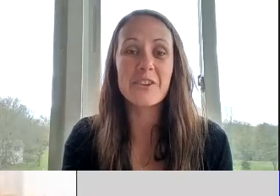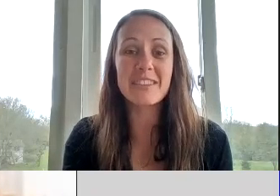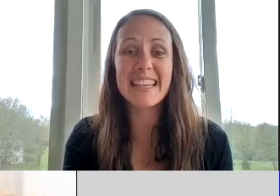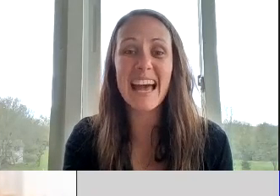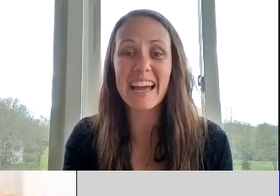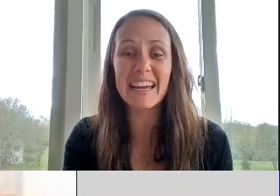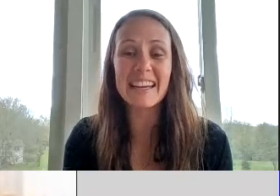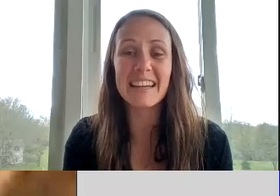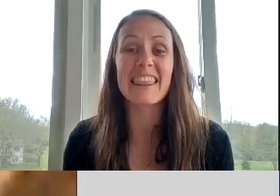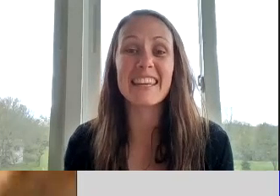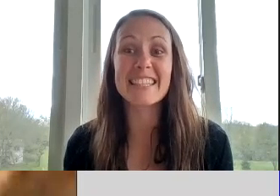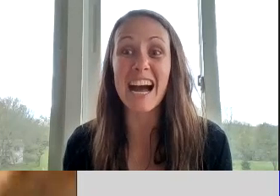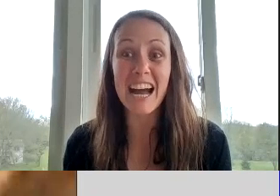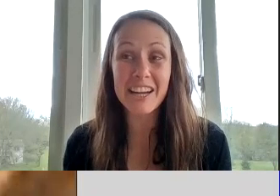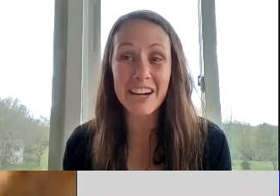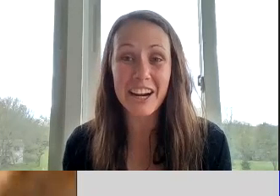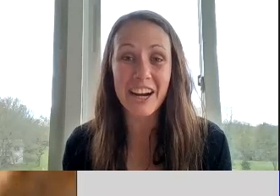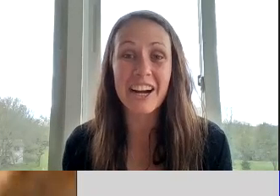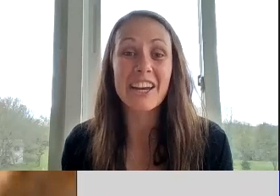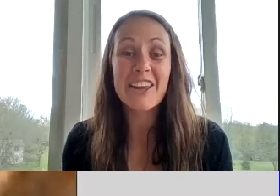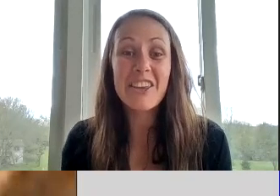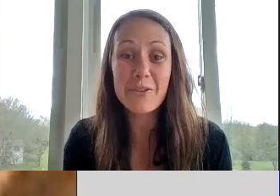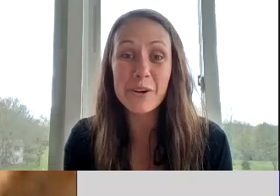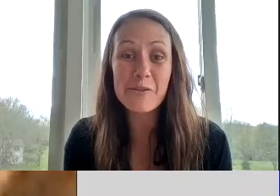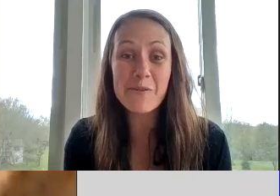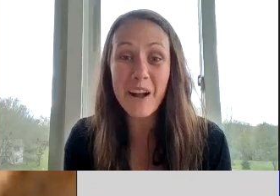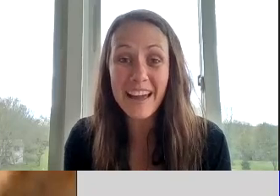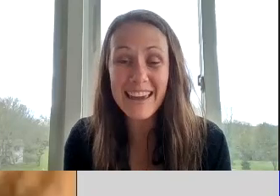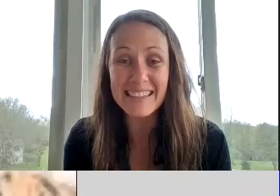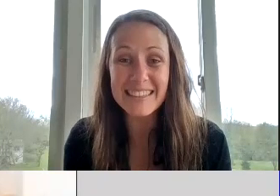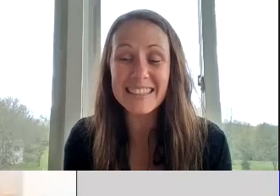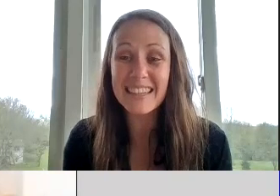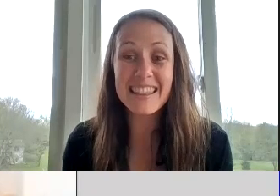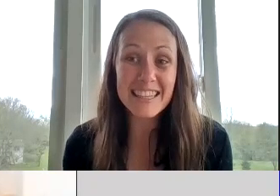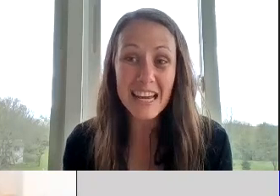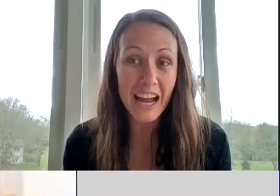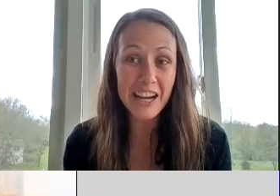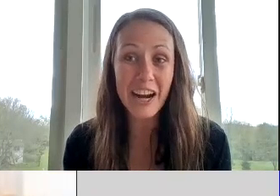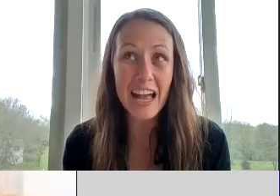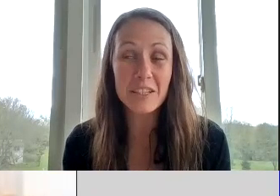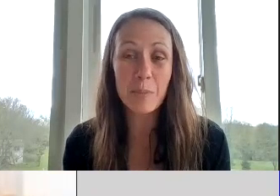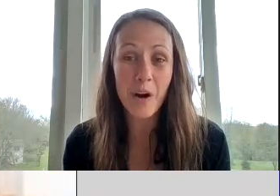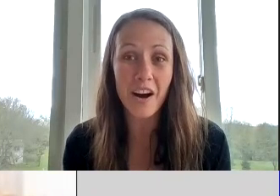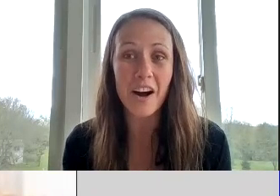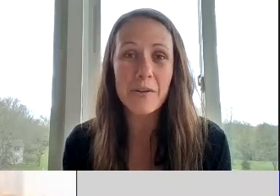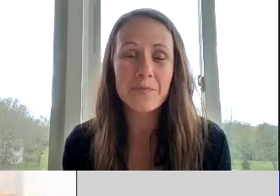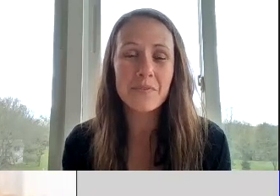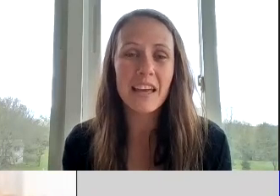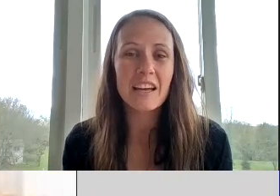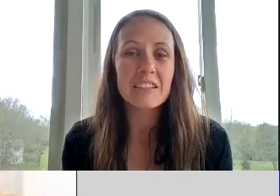If you said the tiger, you're right. The tiger has a